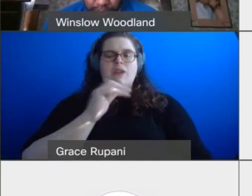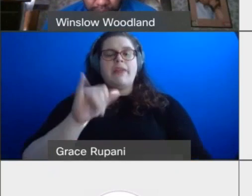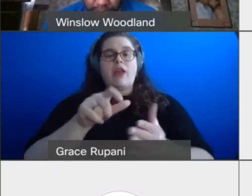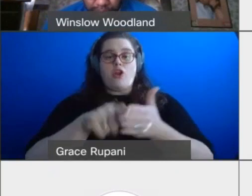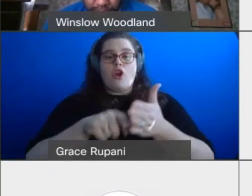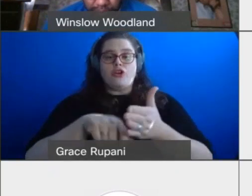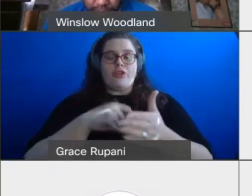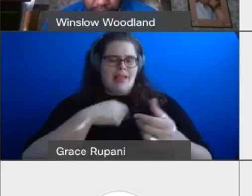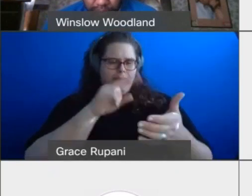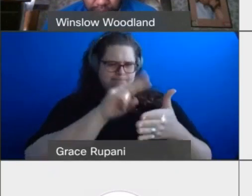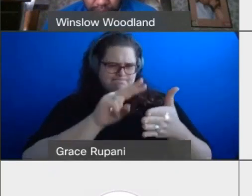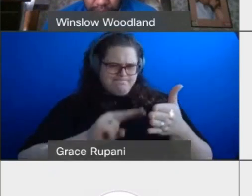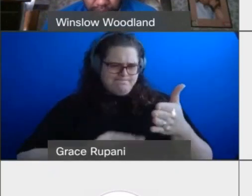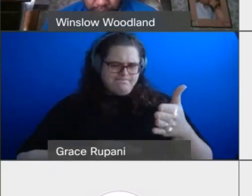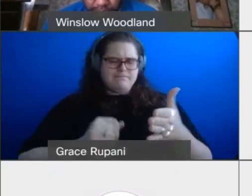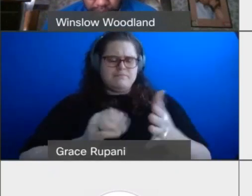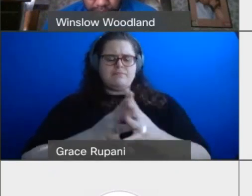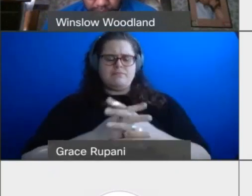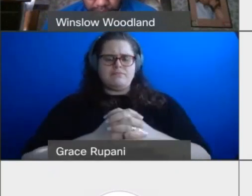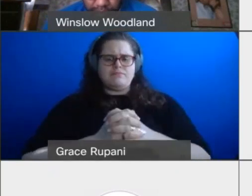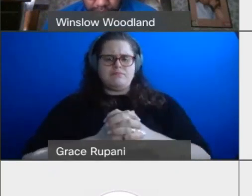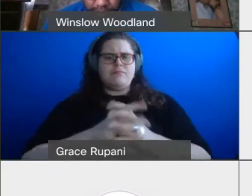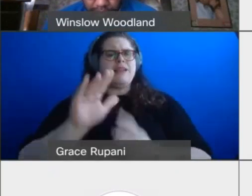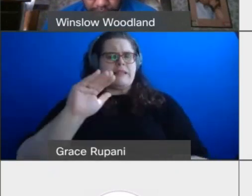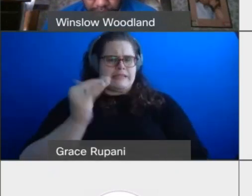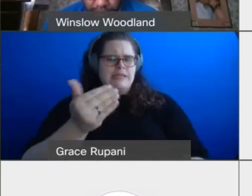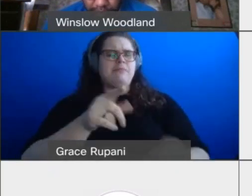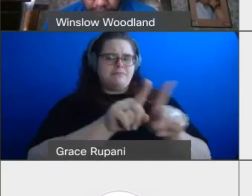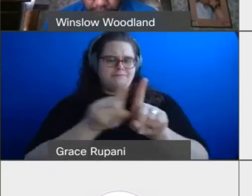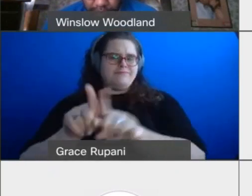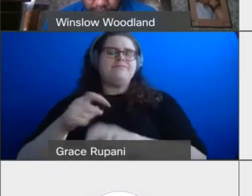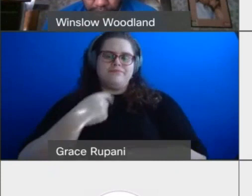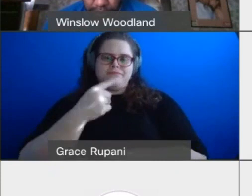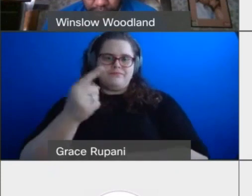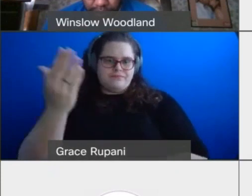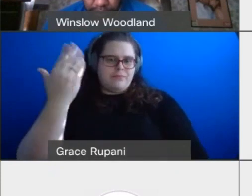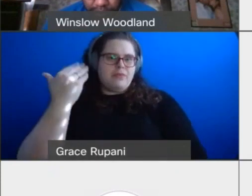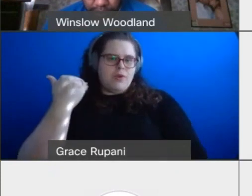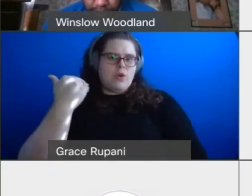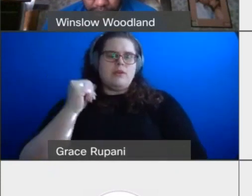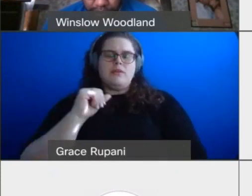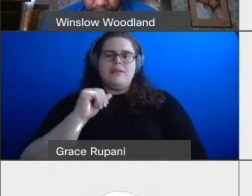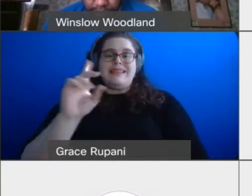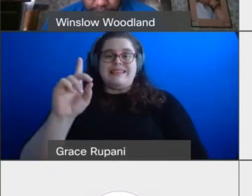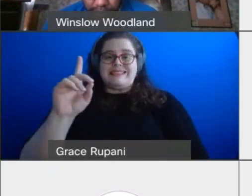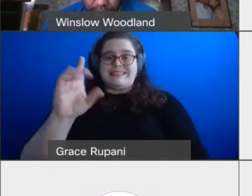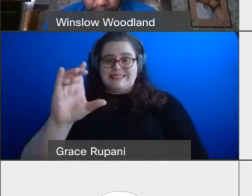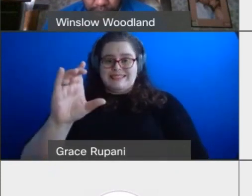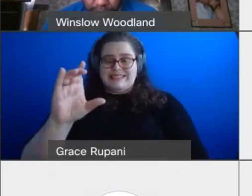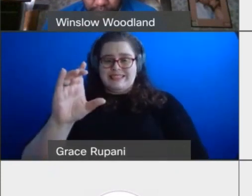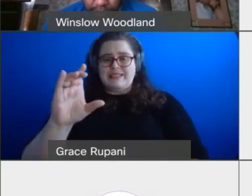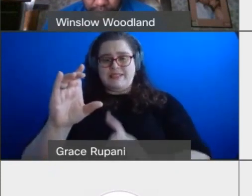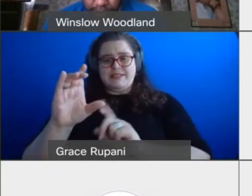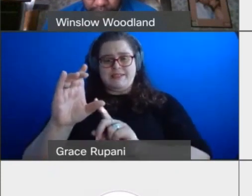appears to me is what I had said before, which is that the DC definition